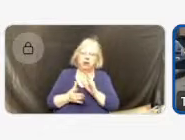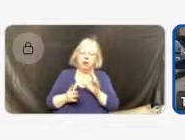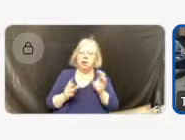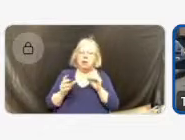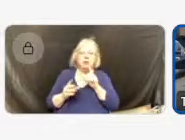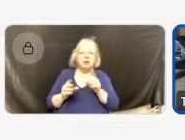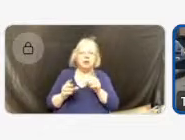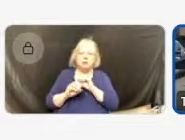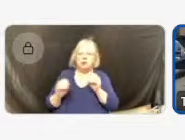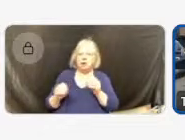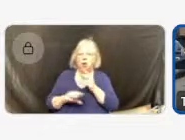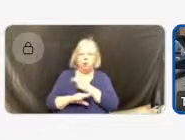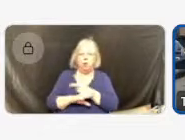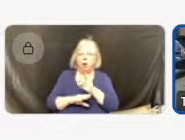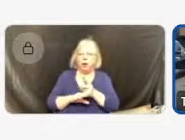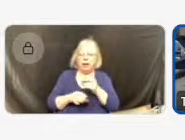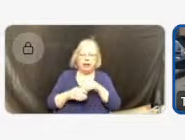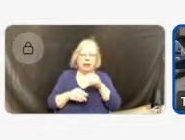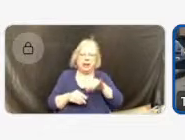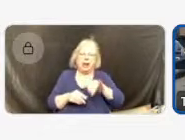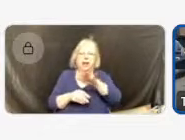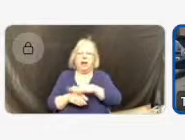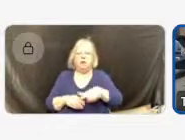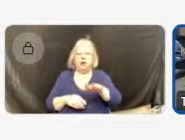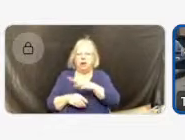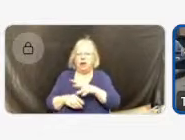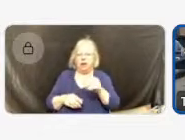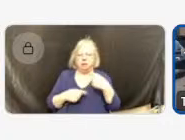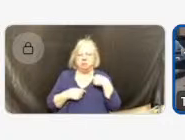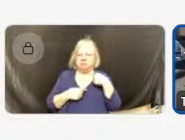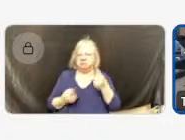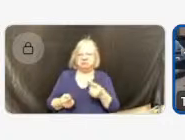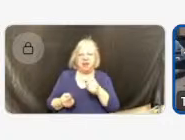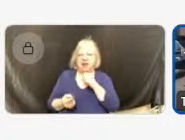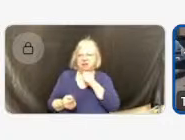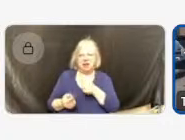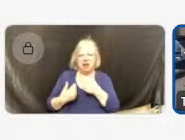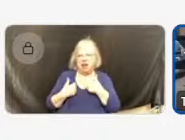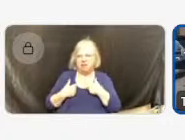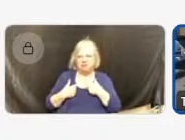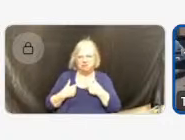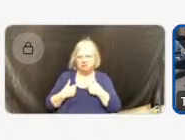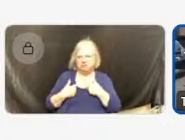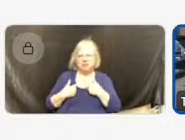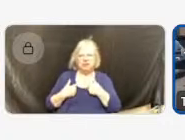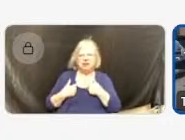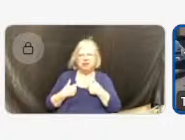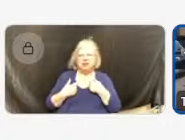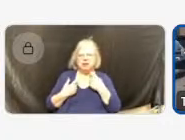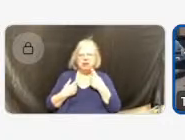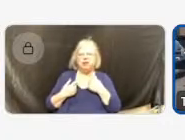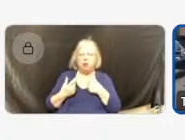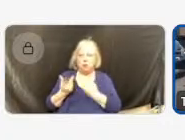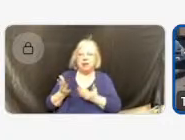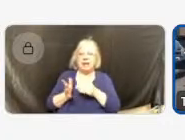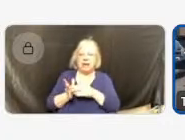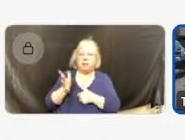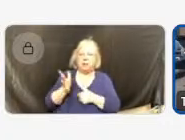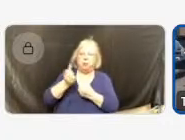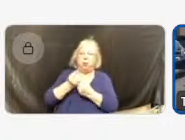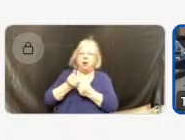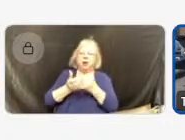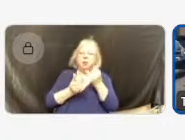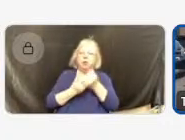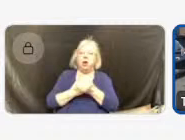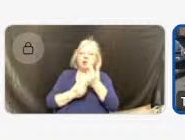no parking over in that area and has not been. So again, I'm supporting the project because